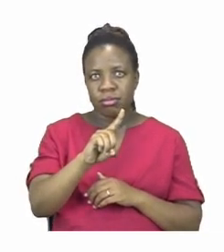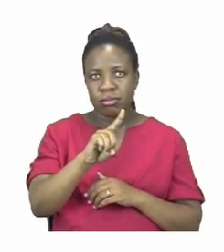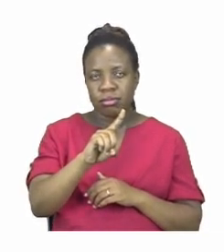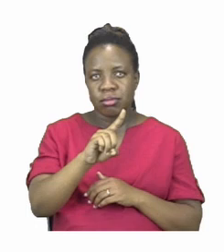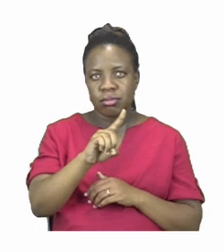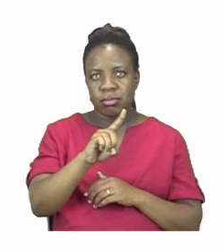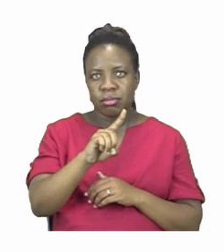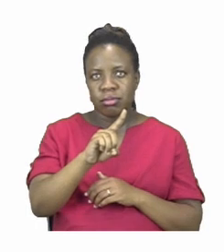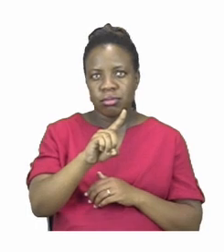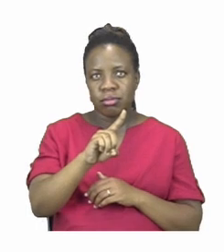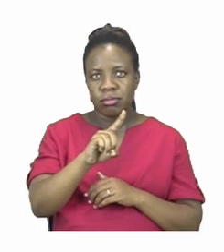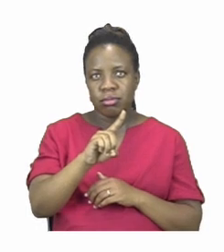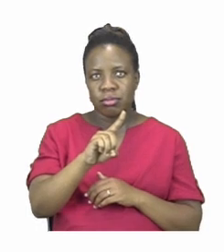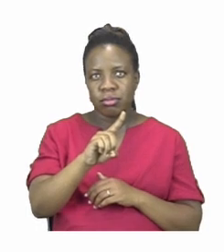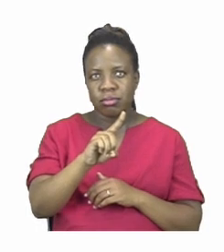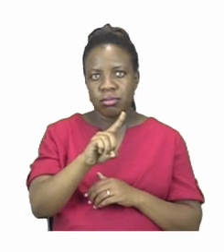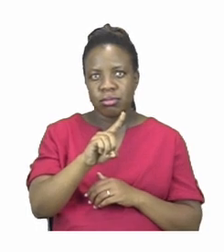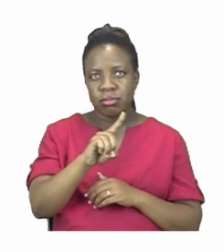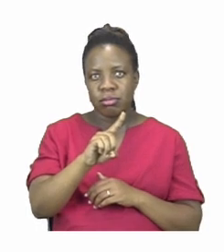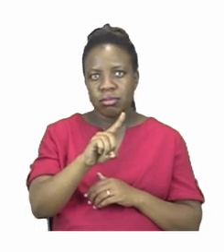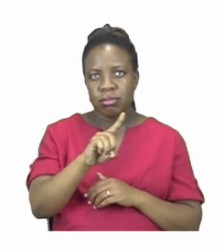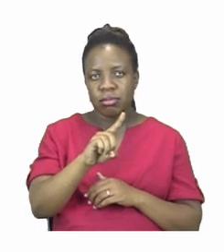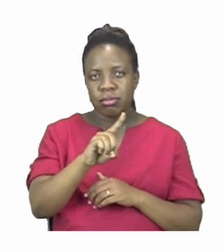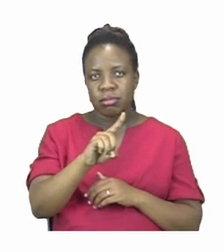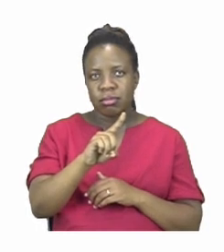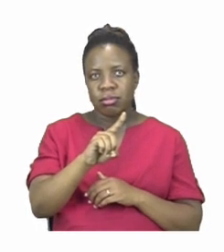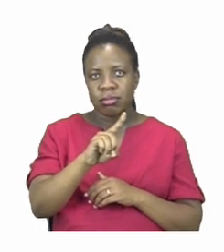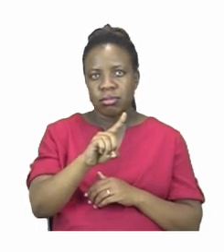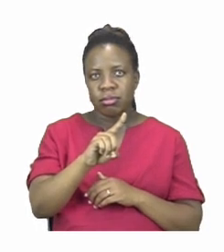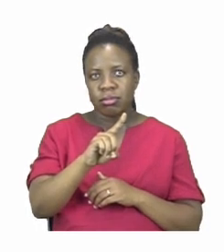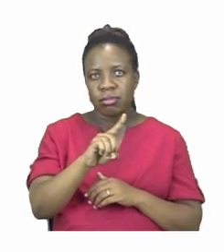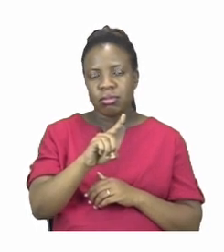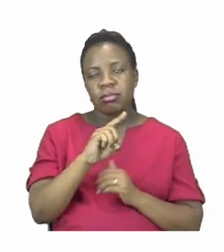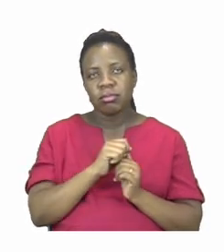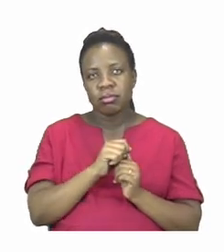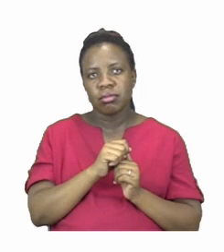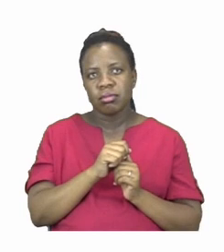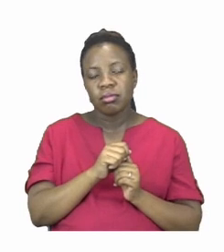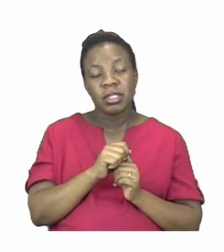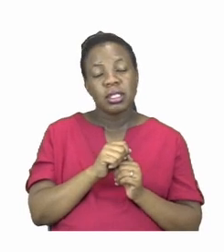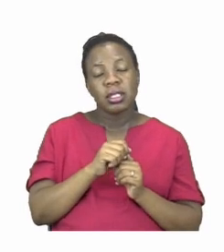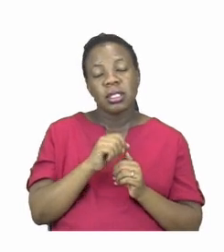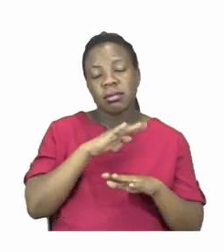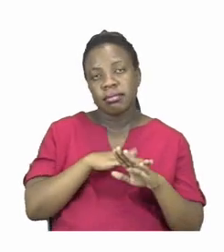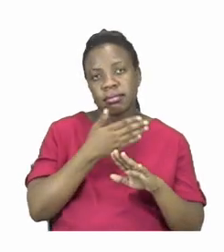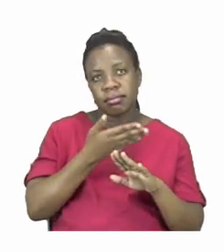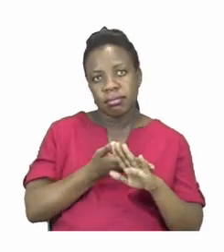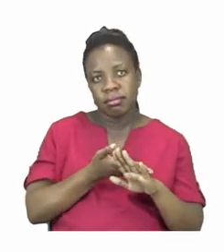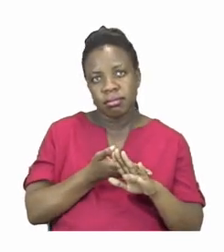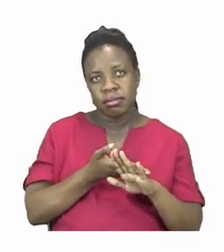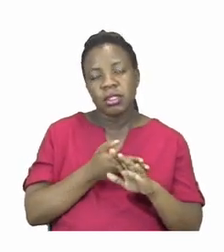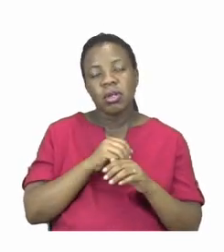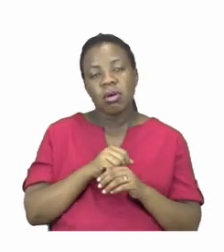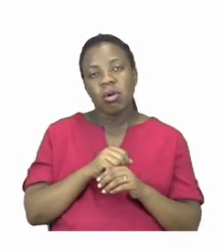example, the word wash has no e at the end. So when you say wash plus ed, it